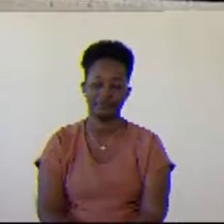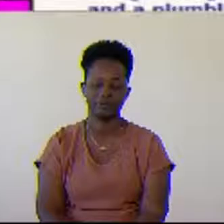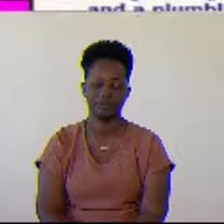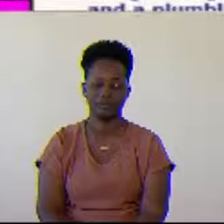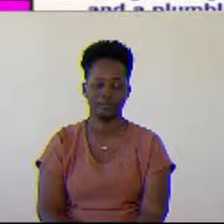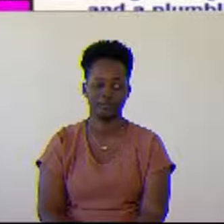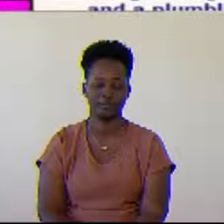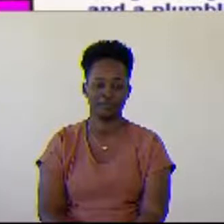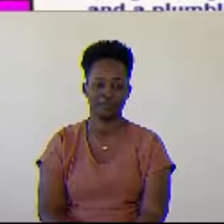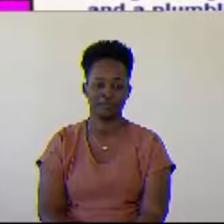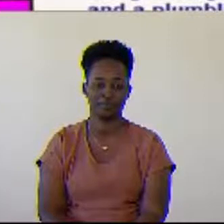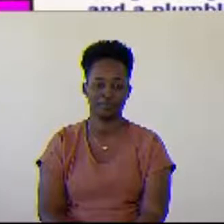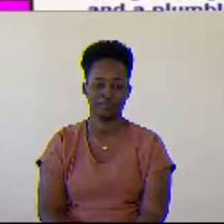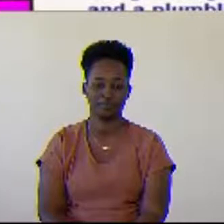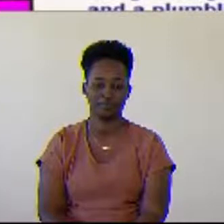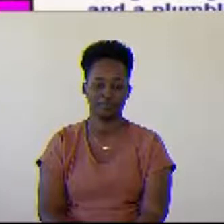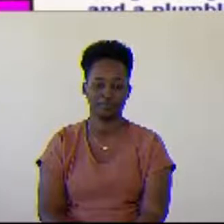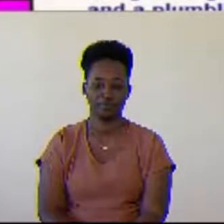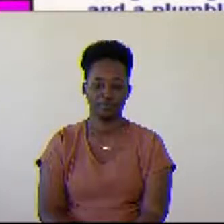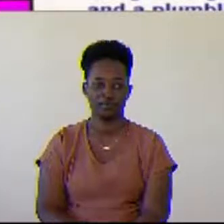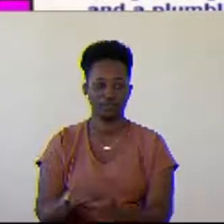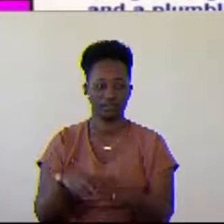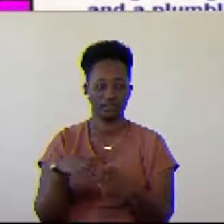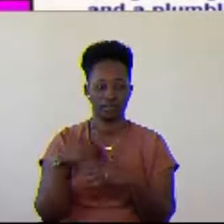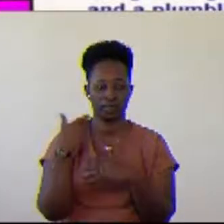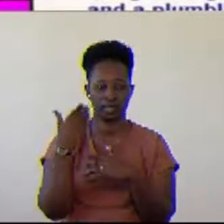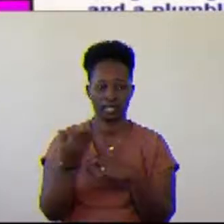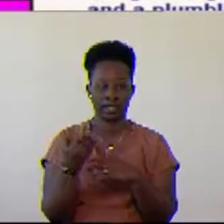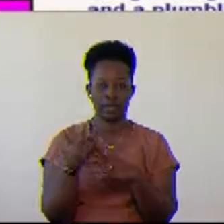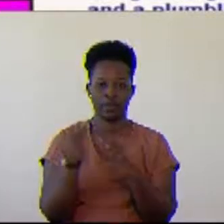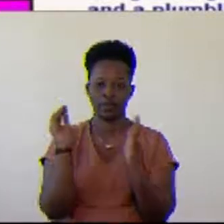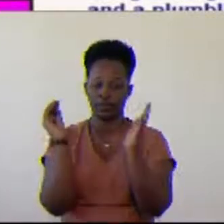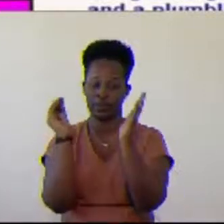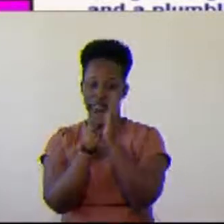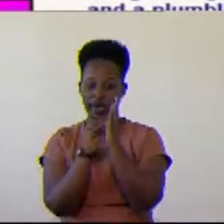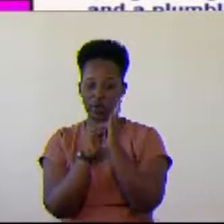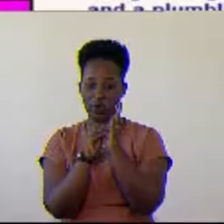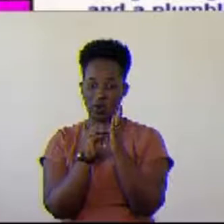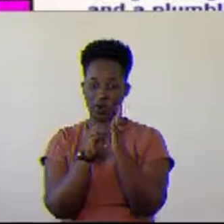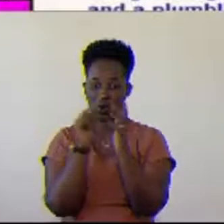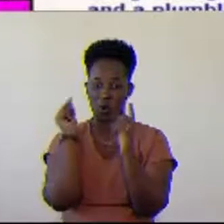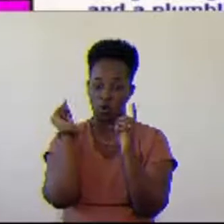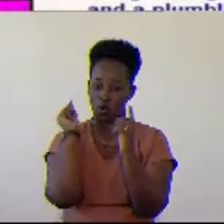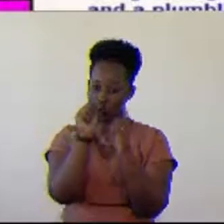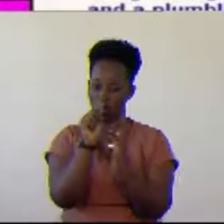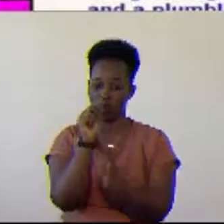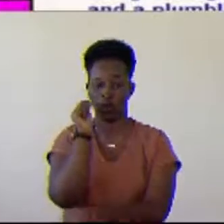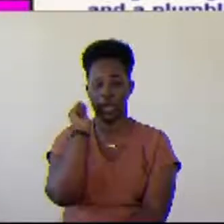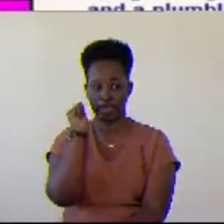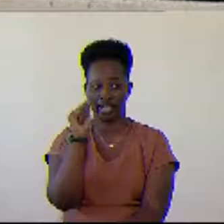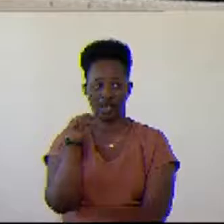Suspend the regular lamina on hole A and allow it to swing freely. Okay? So we are going to